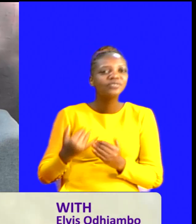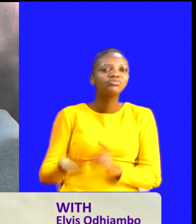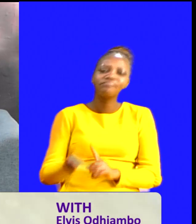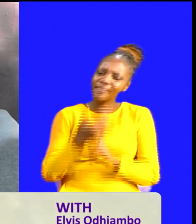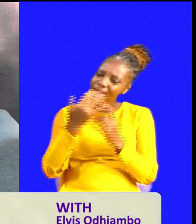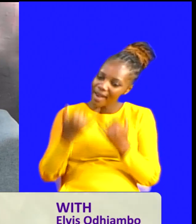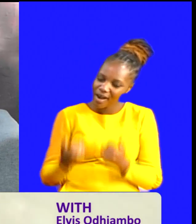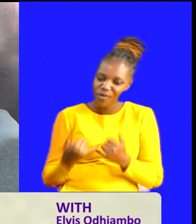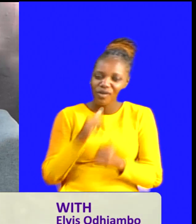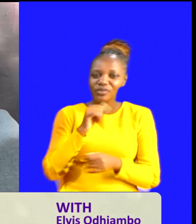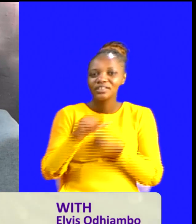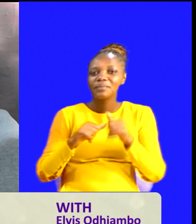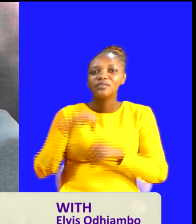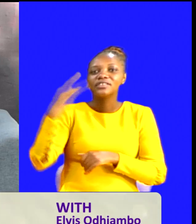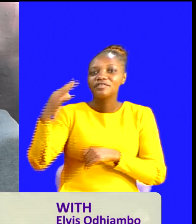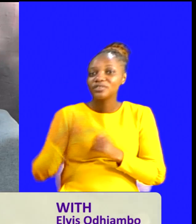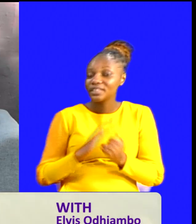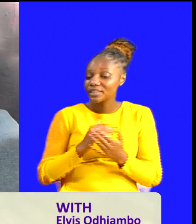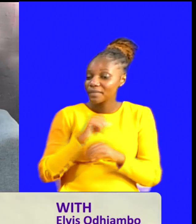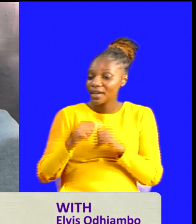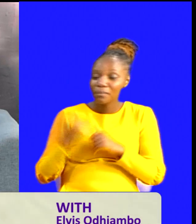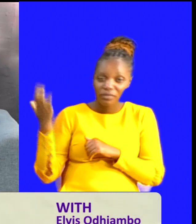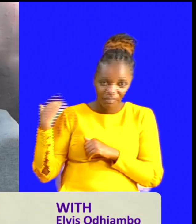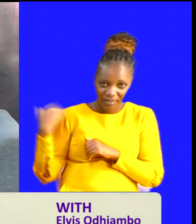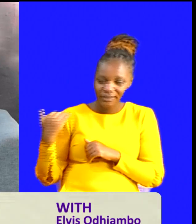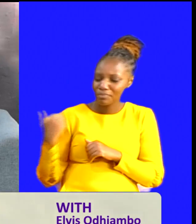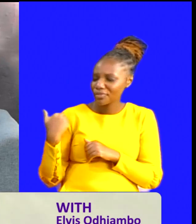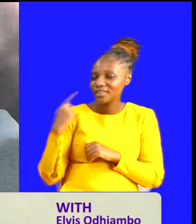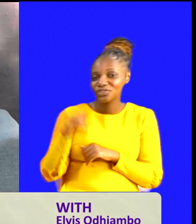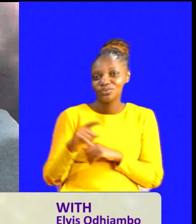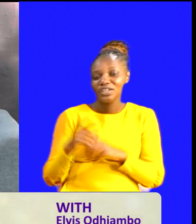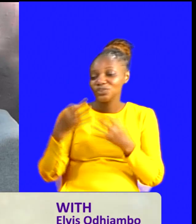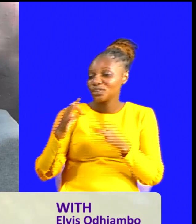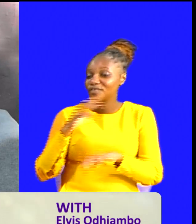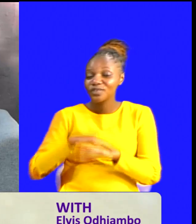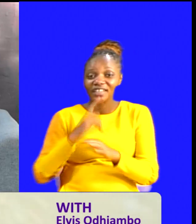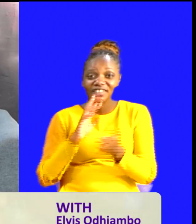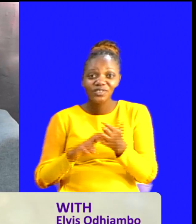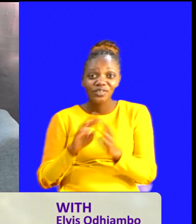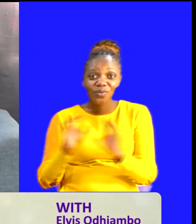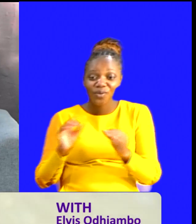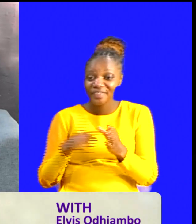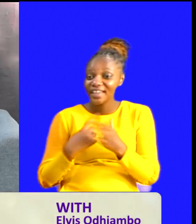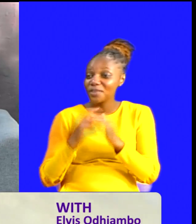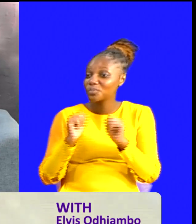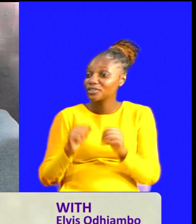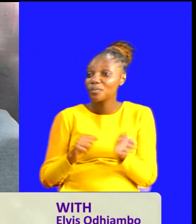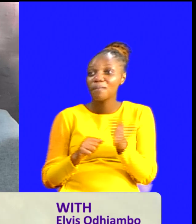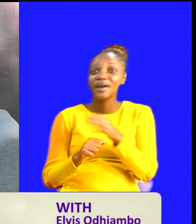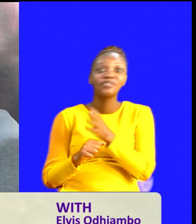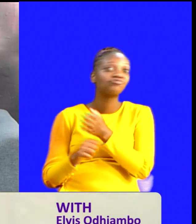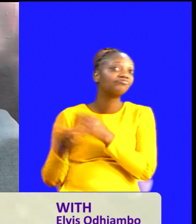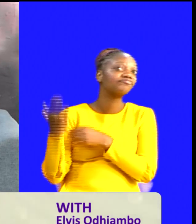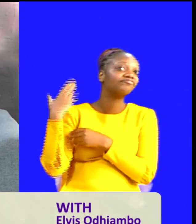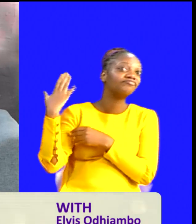tomorrow, because something about the past, it also haunts you. So when you're not getting results, you're going to refer to your previous